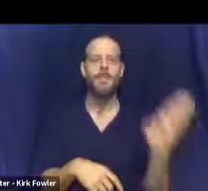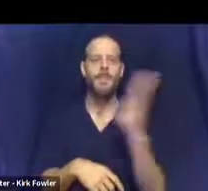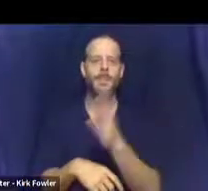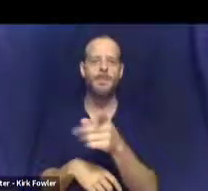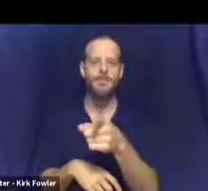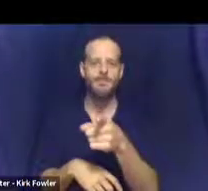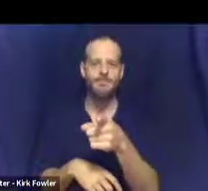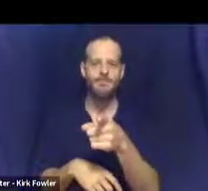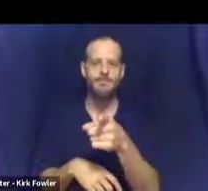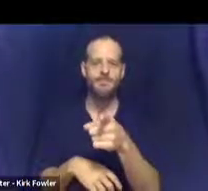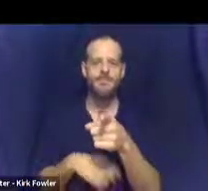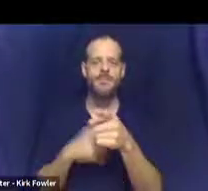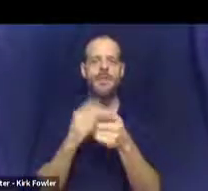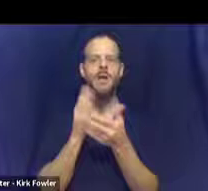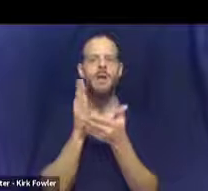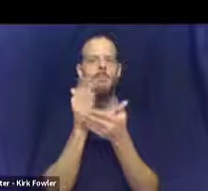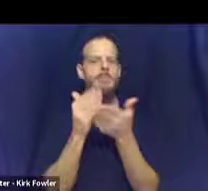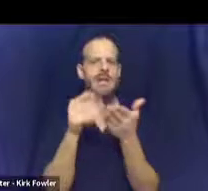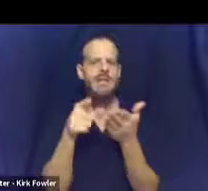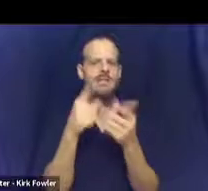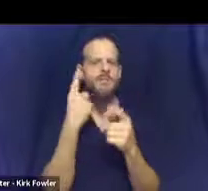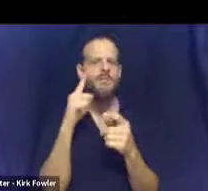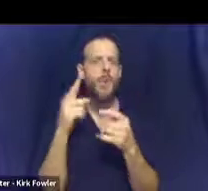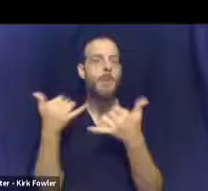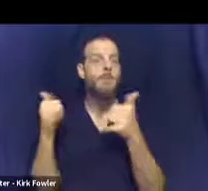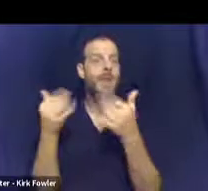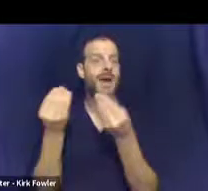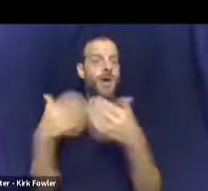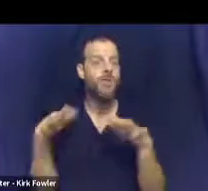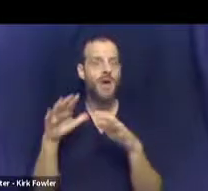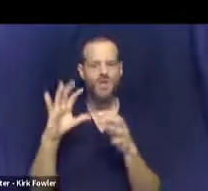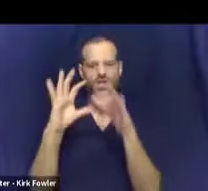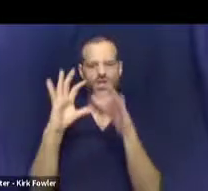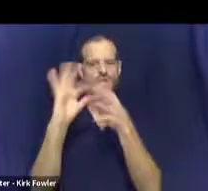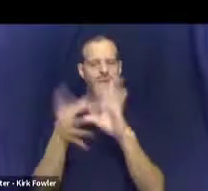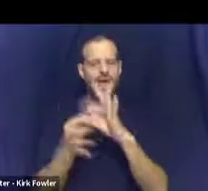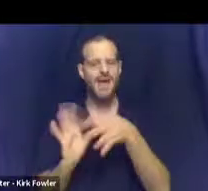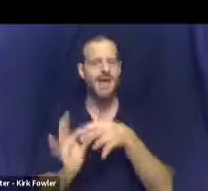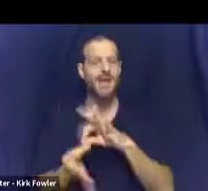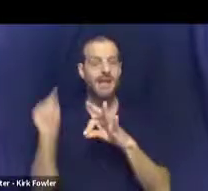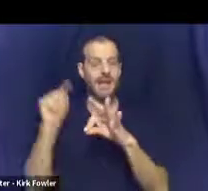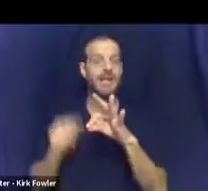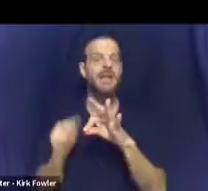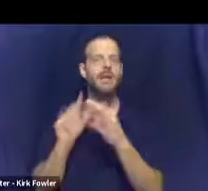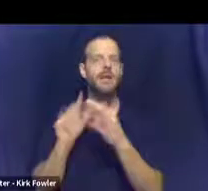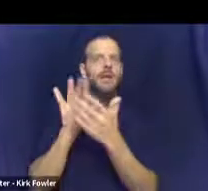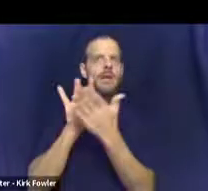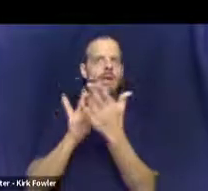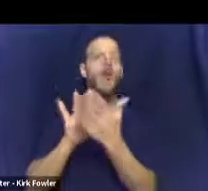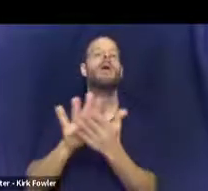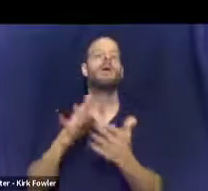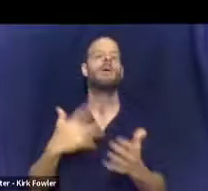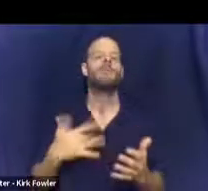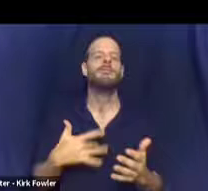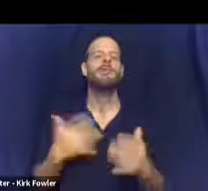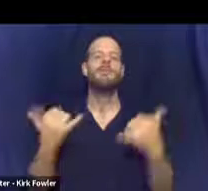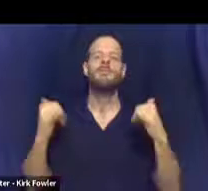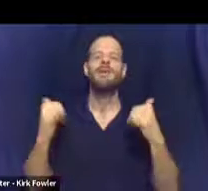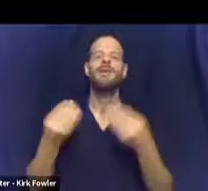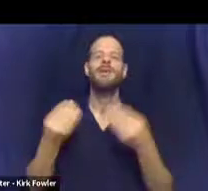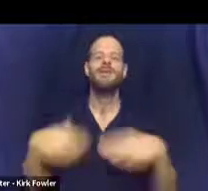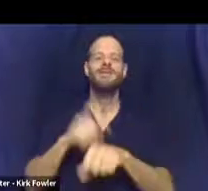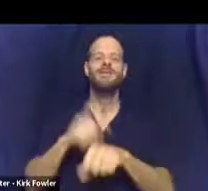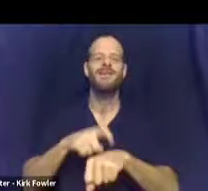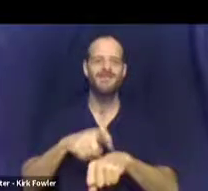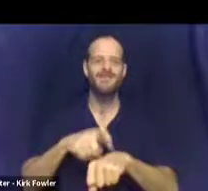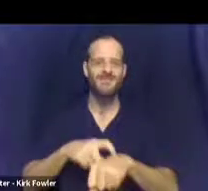for playground. And so that's the chain of the swing that he would hold on to. And that's him engaging with it and learning